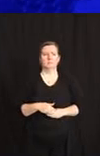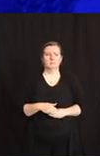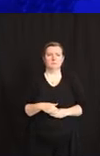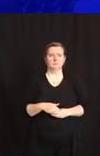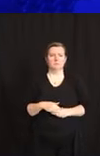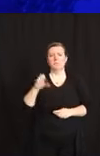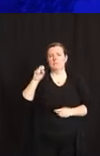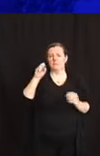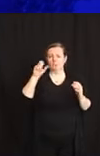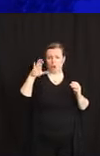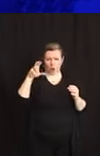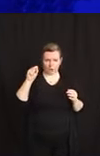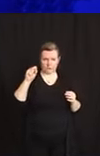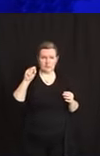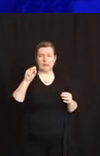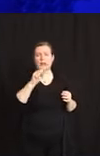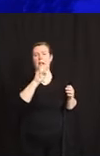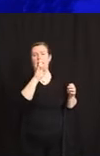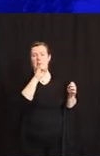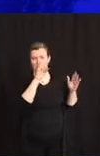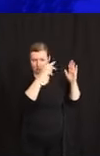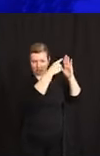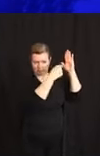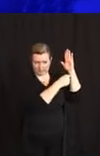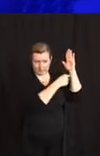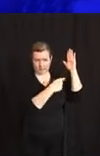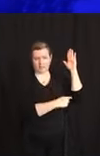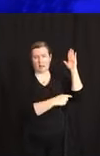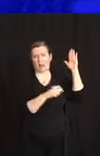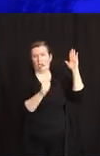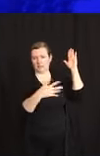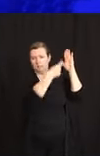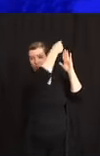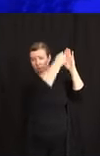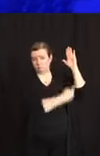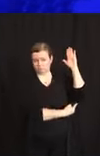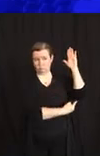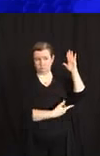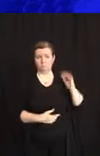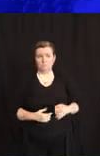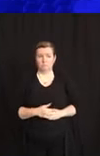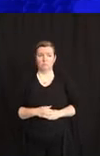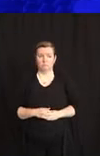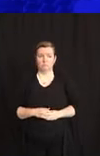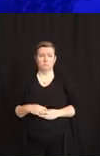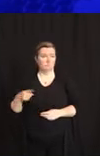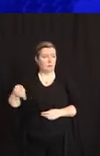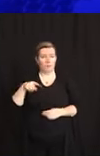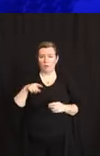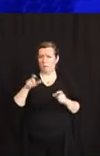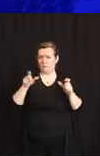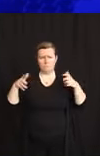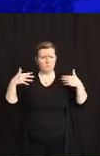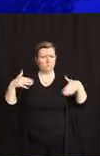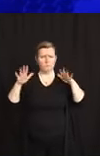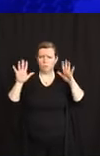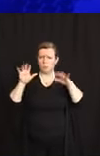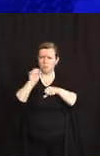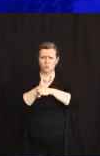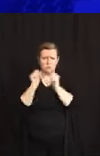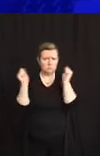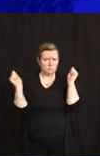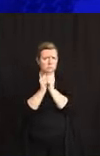Lieutenant Clay McLean, who I've known for several years, is just a phenomenal partner with us, and I wanted to make sure that we gave them the